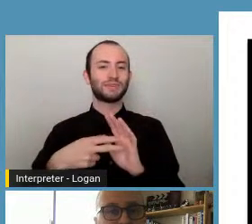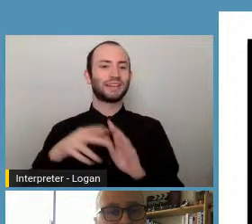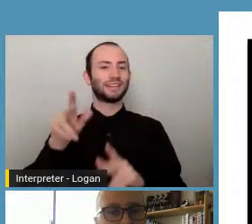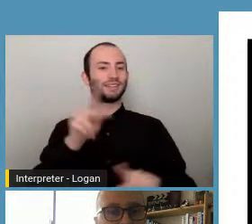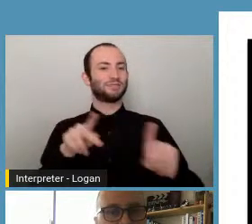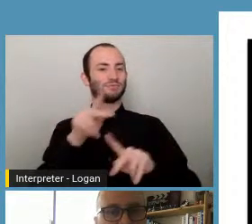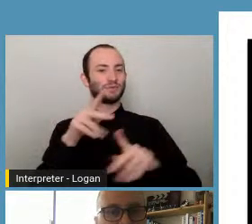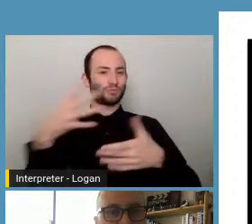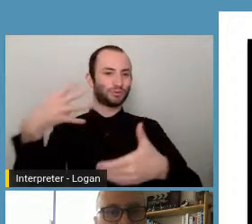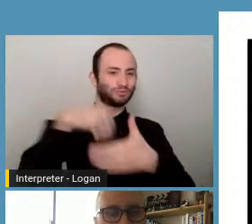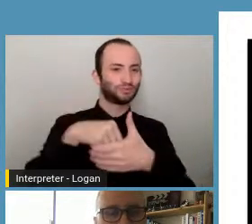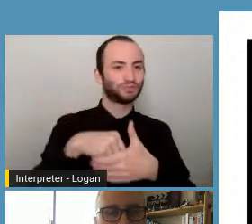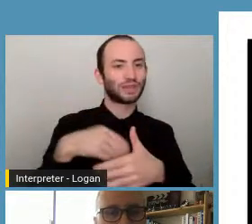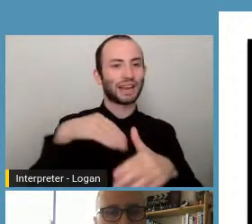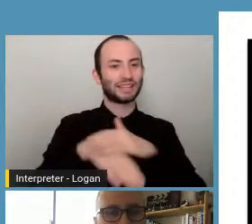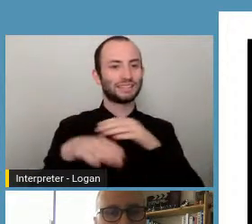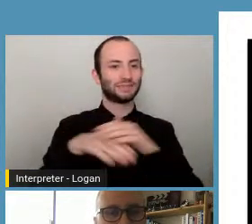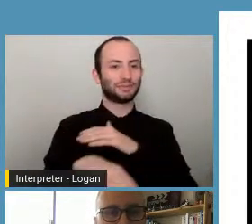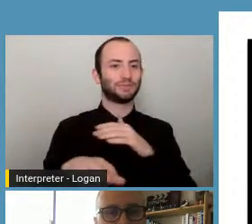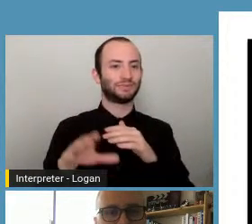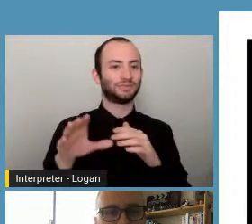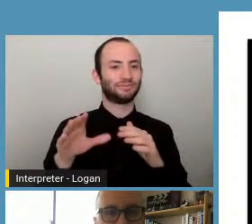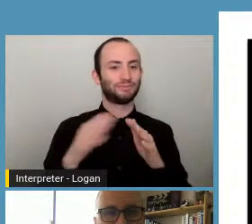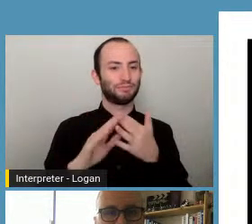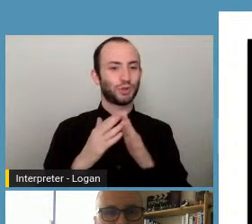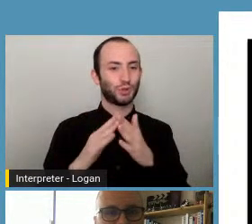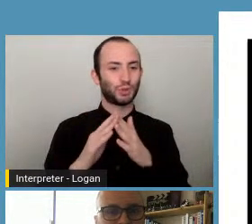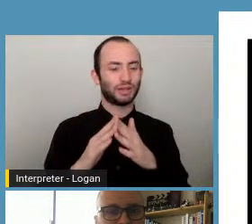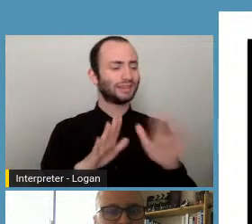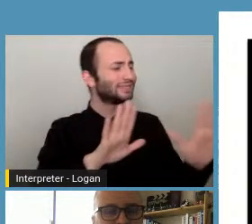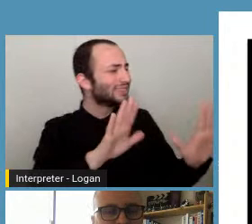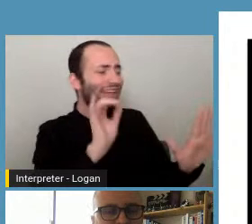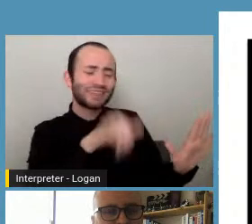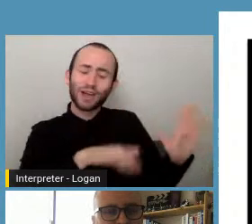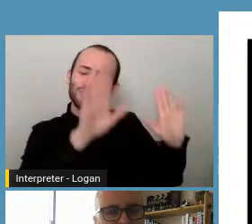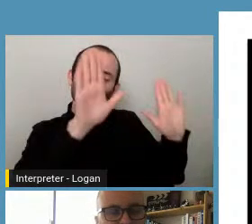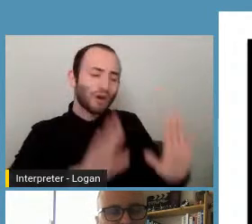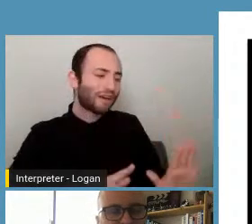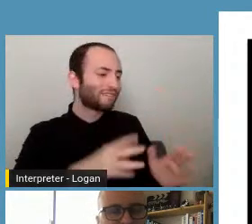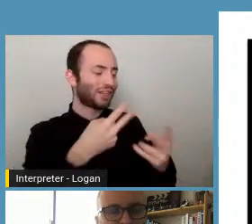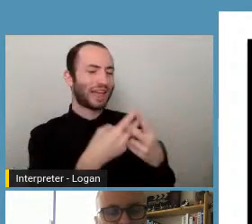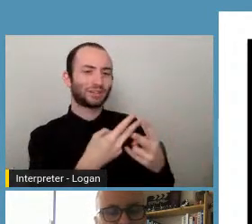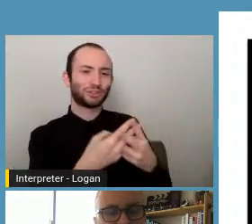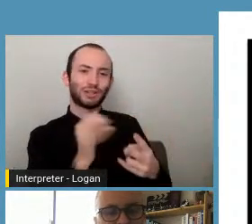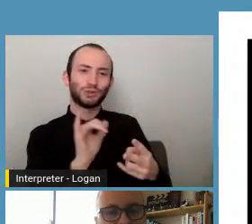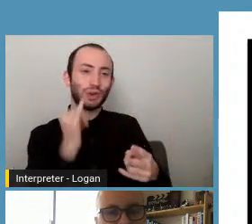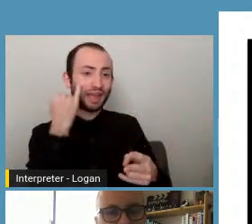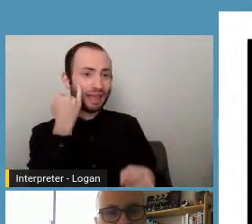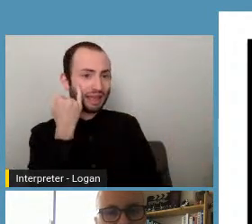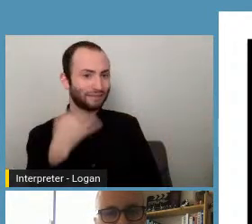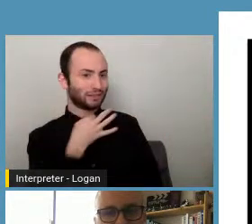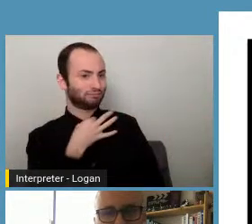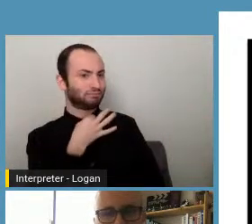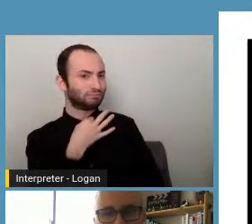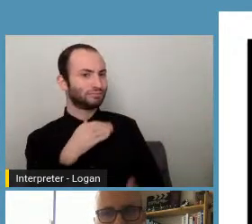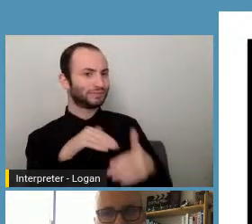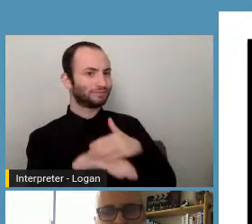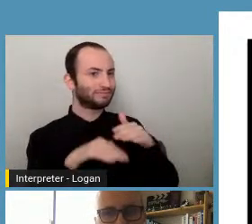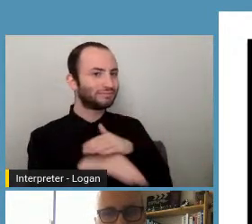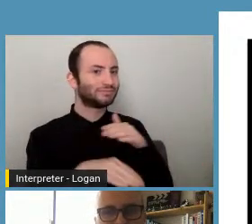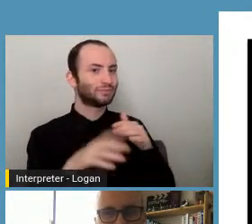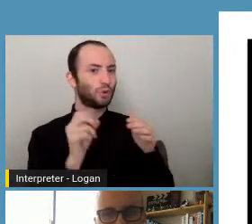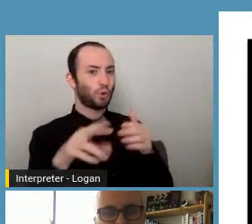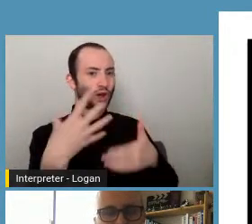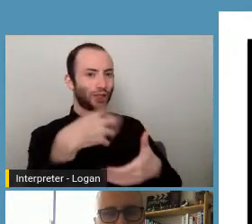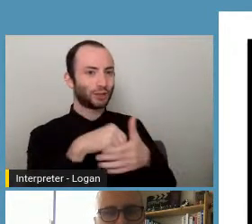that numeronym. And that's a wonderful hashtag to reach out to. So if you have questions around accessibility and inclusive design, it's a wonderful tribe